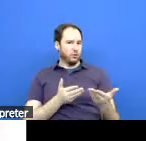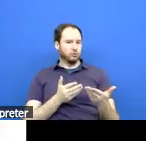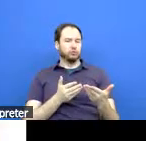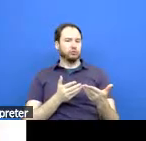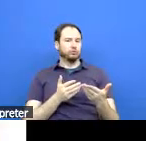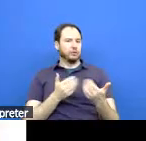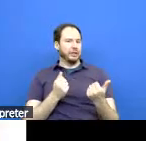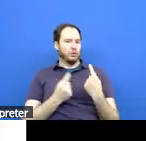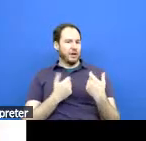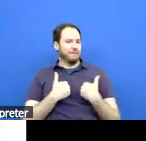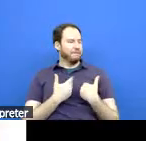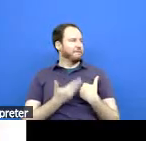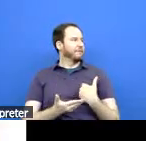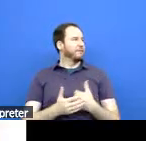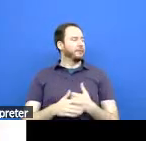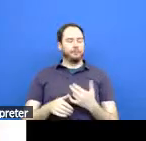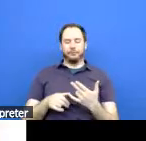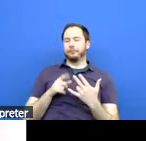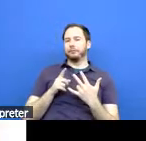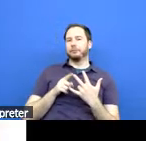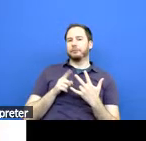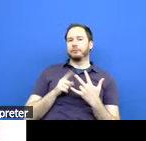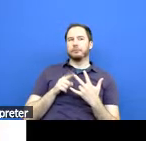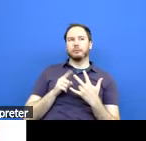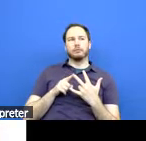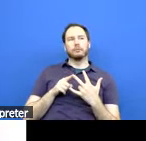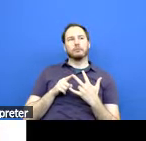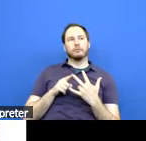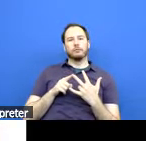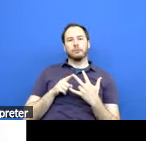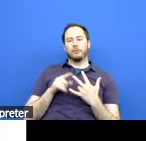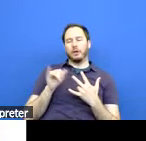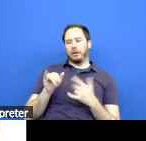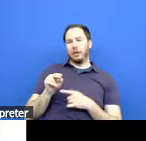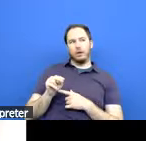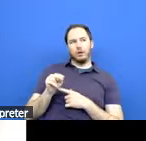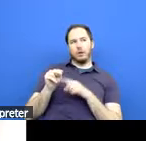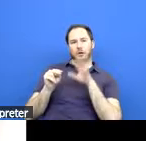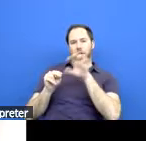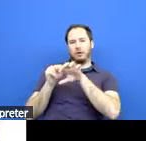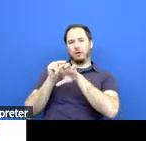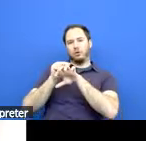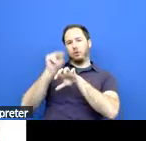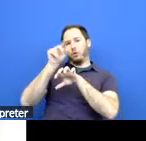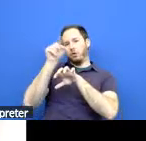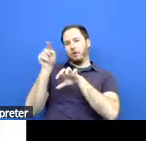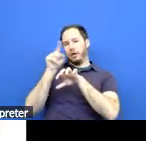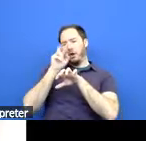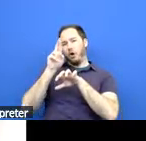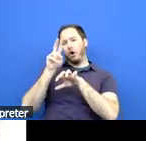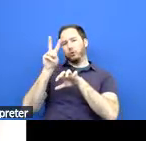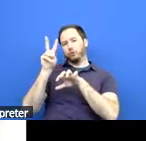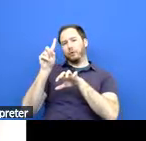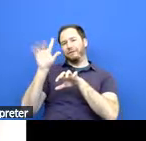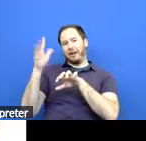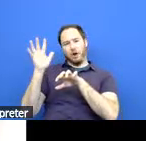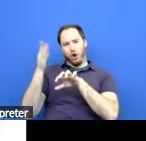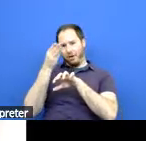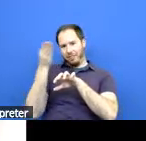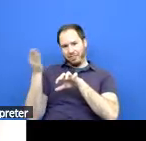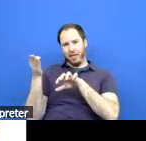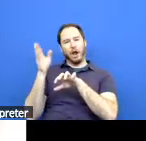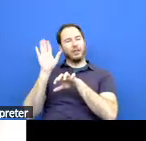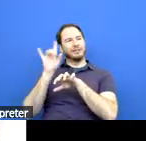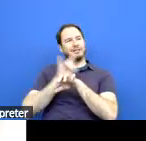any of your questions. Yeah, so I will note that the area to the north of that is R215. The style